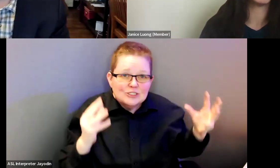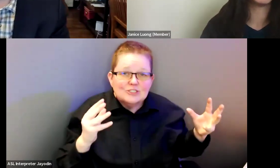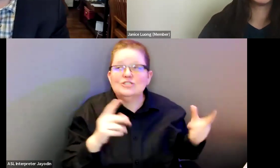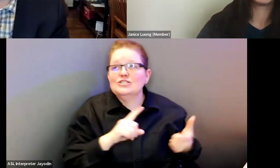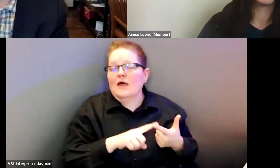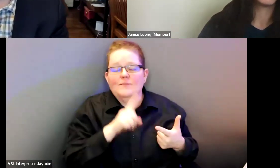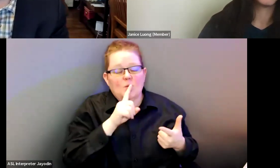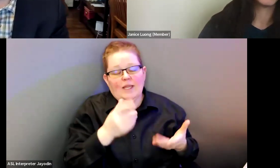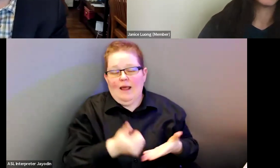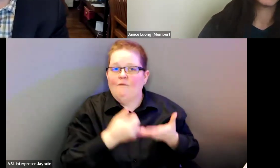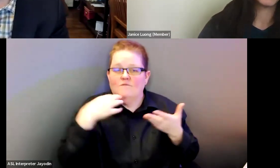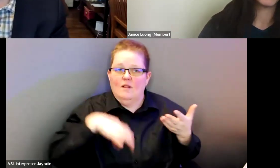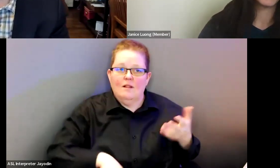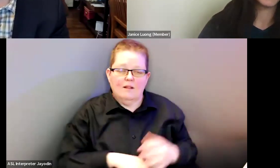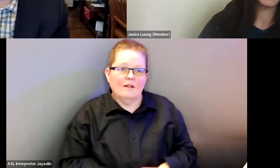really helpful.